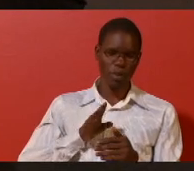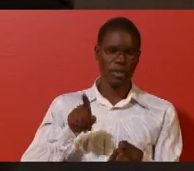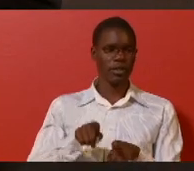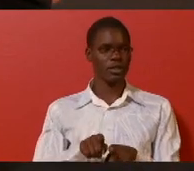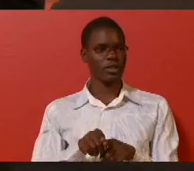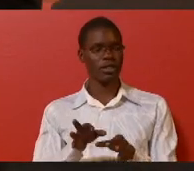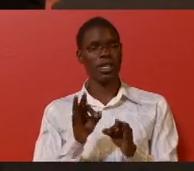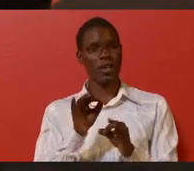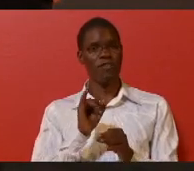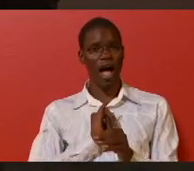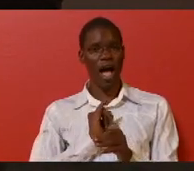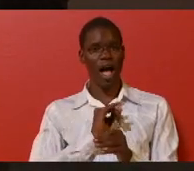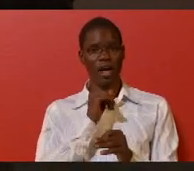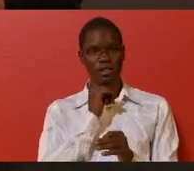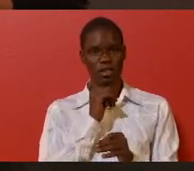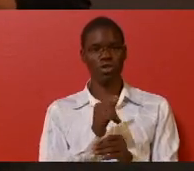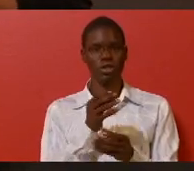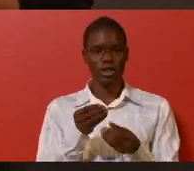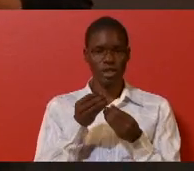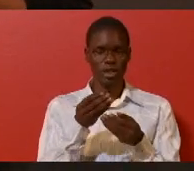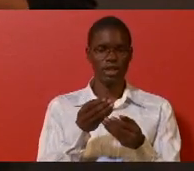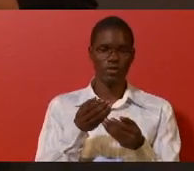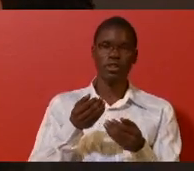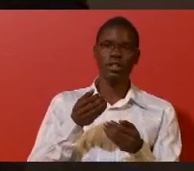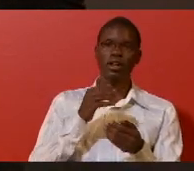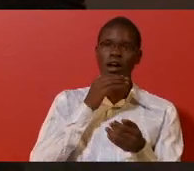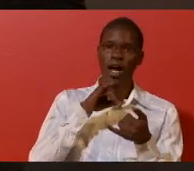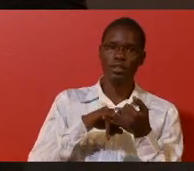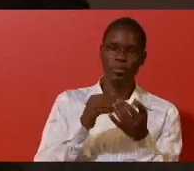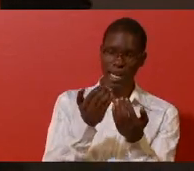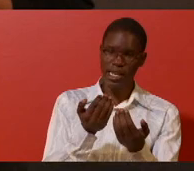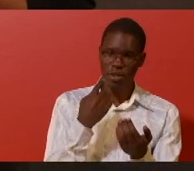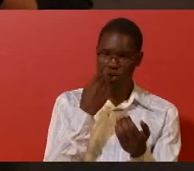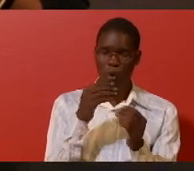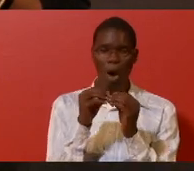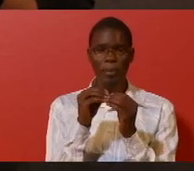And if I'm not meeting my husband's needs, where would his needs be met?